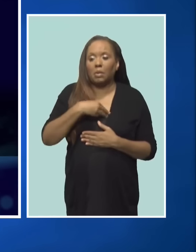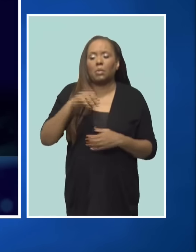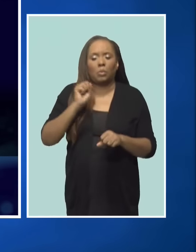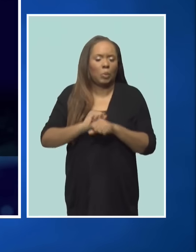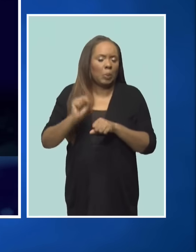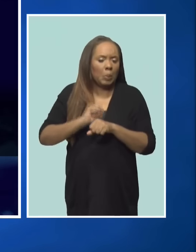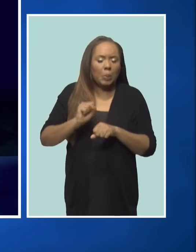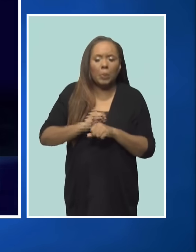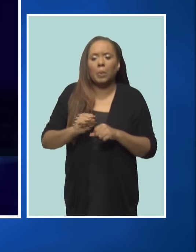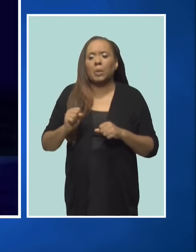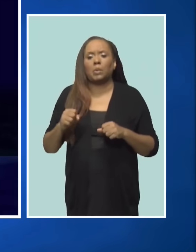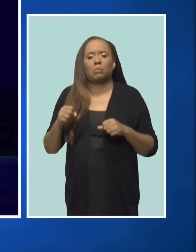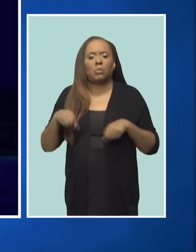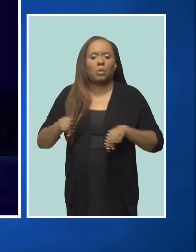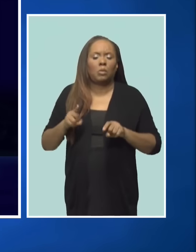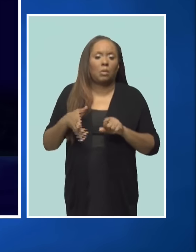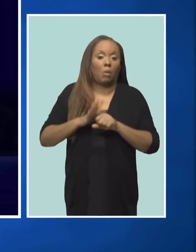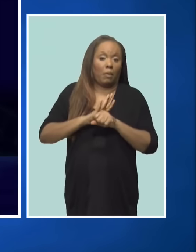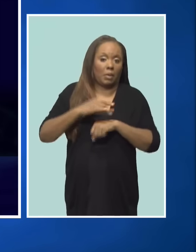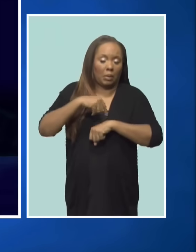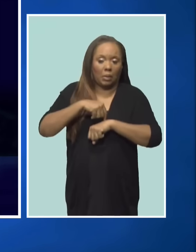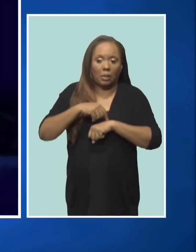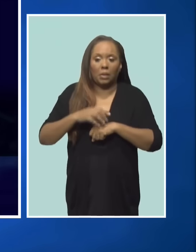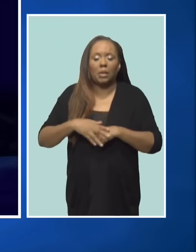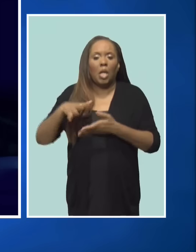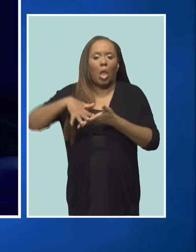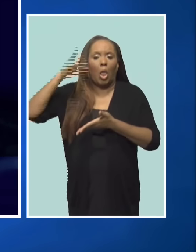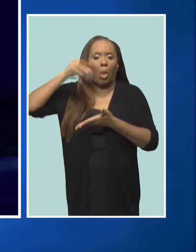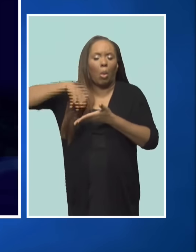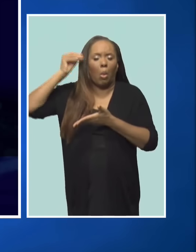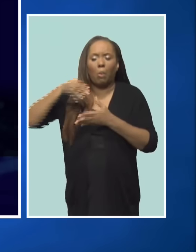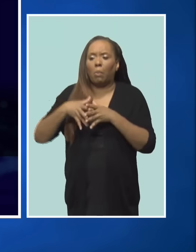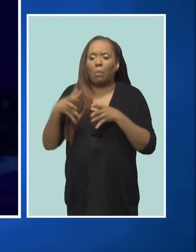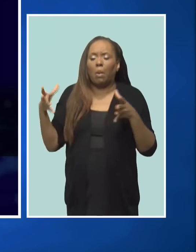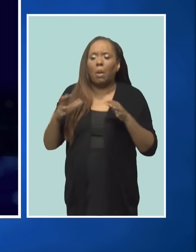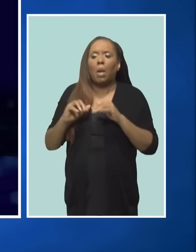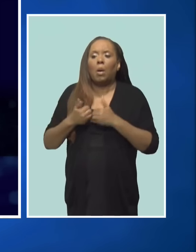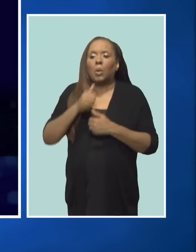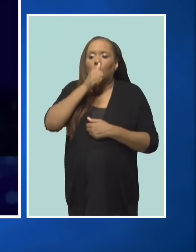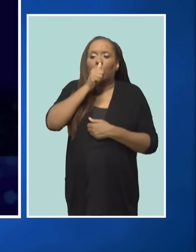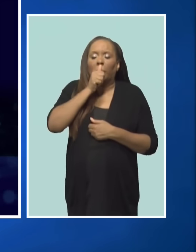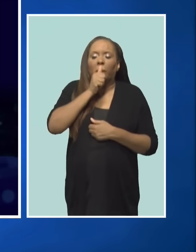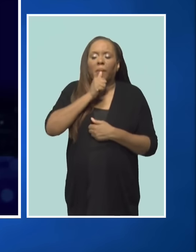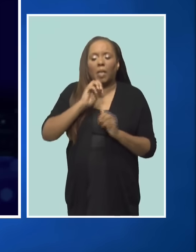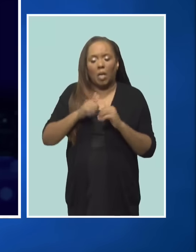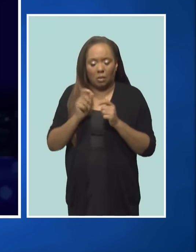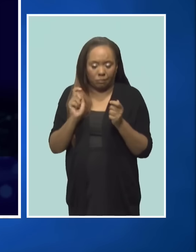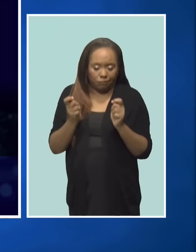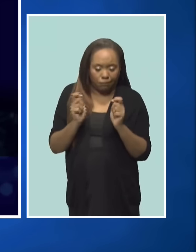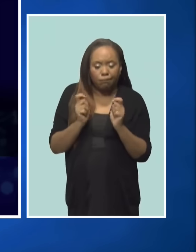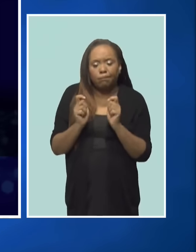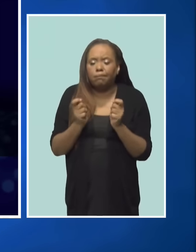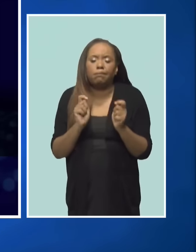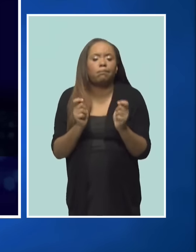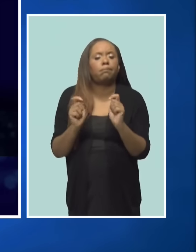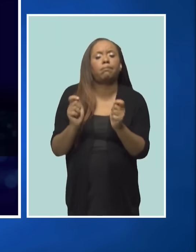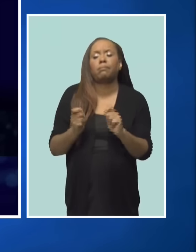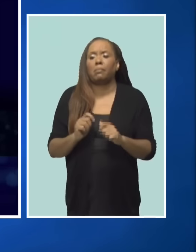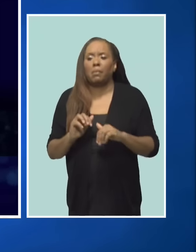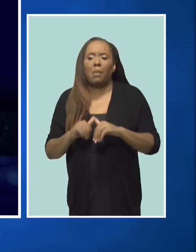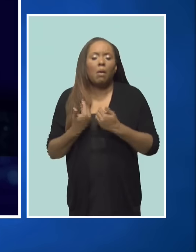during the pandemic, and they've certainly learned a lot from the pandemic in terms of storing their inputs to